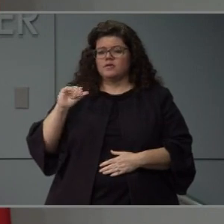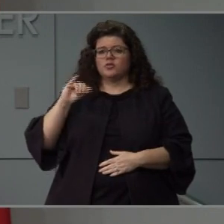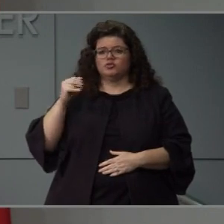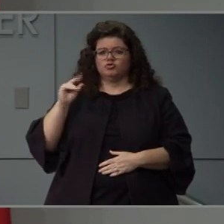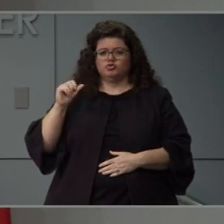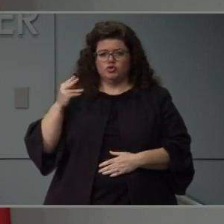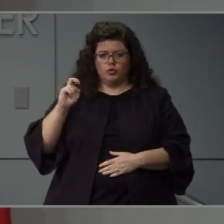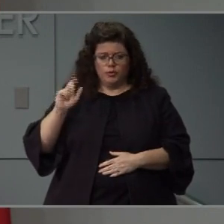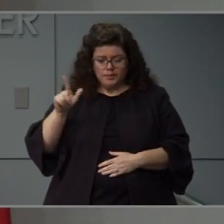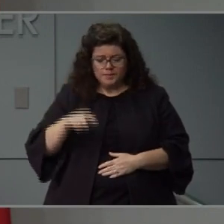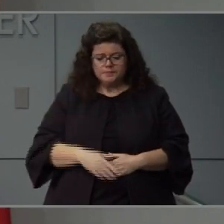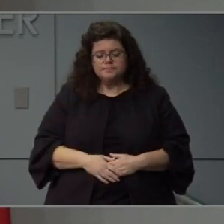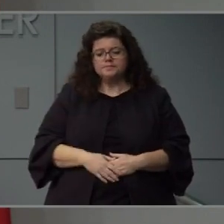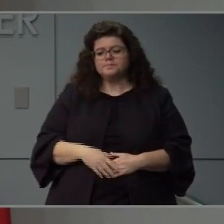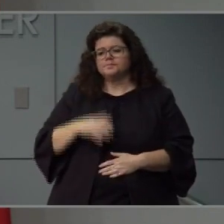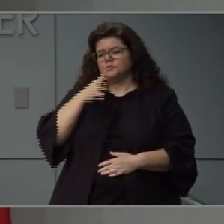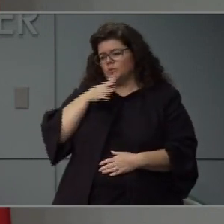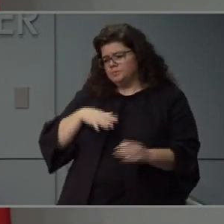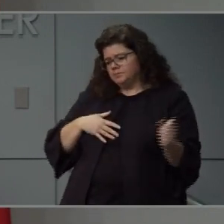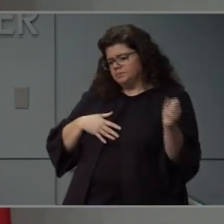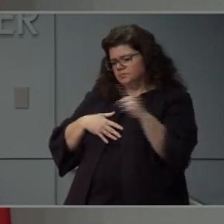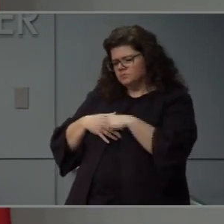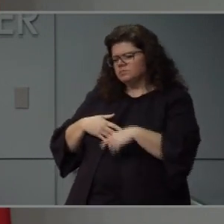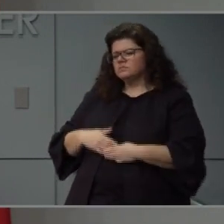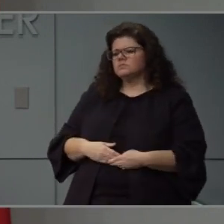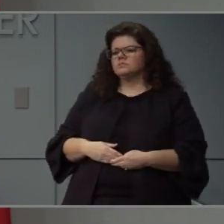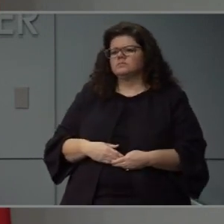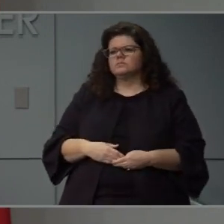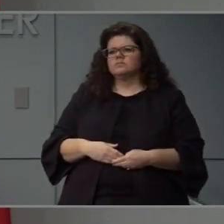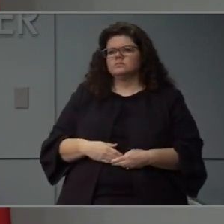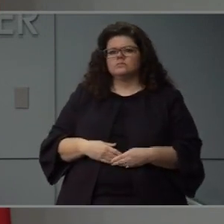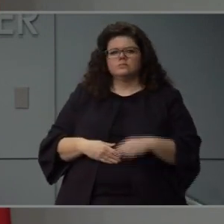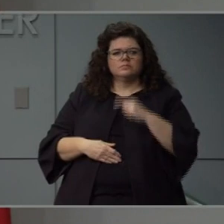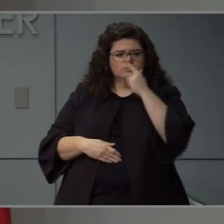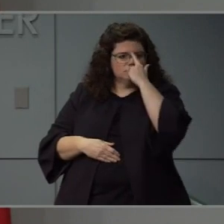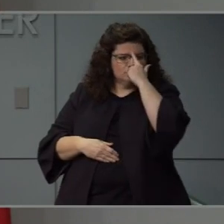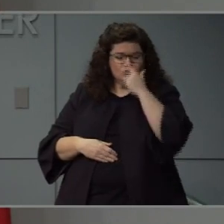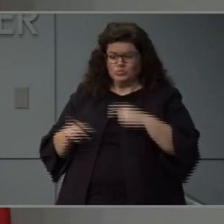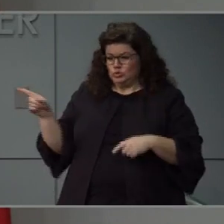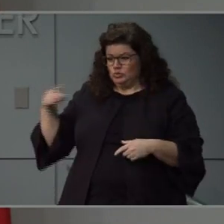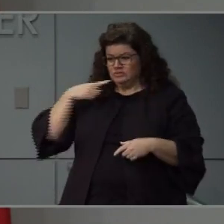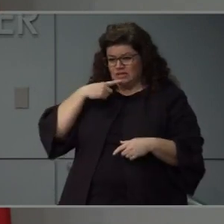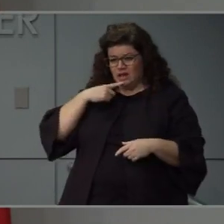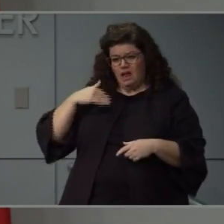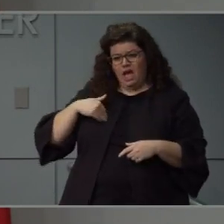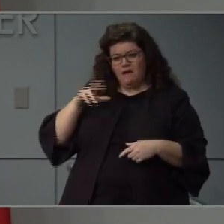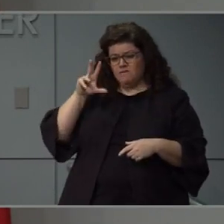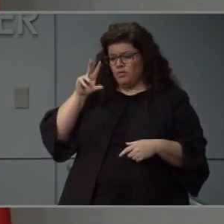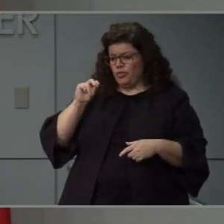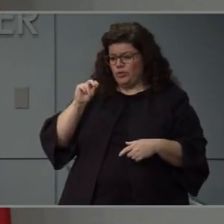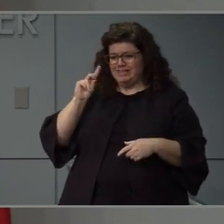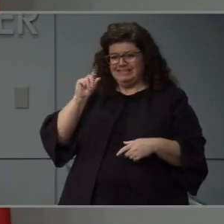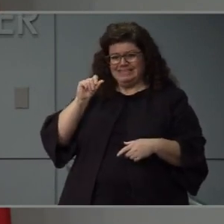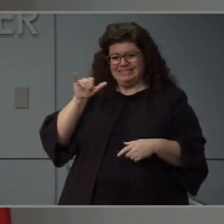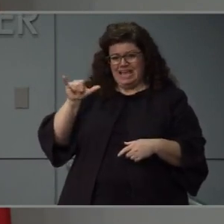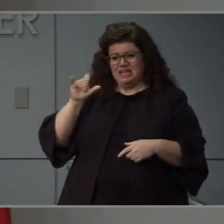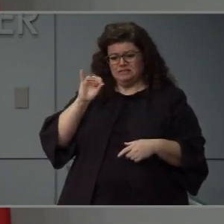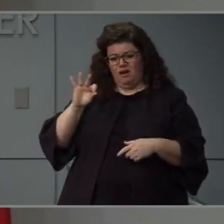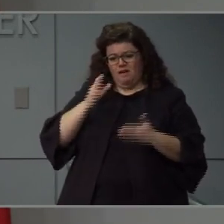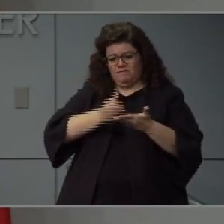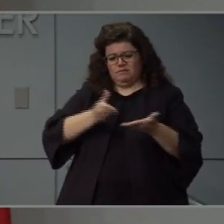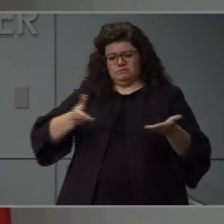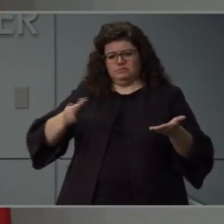Hi, thank you so much. I wanted to ask about the 30-day supply of personal protective equipment. Who does that supply